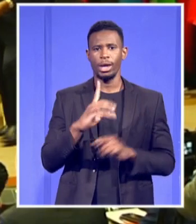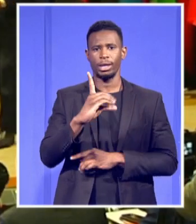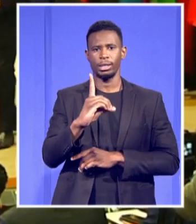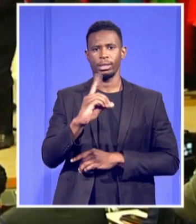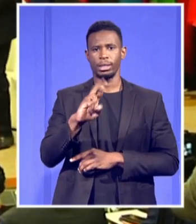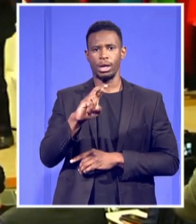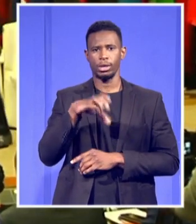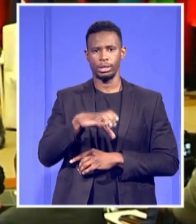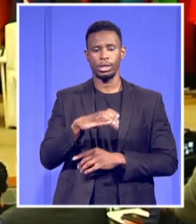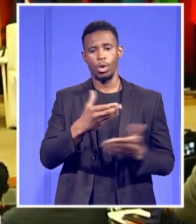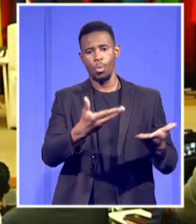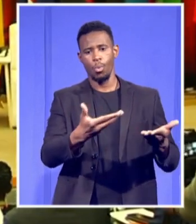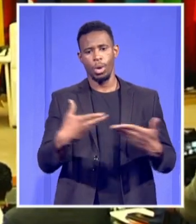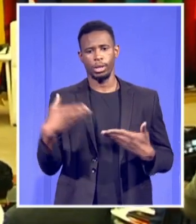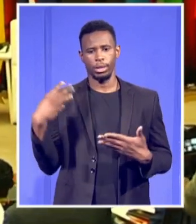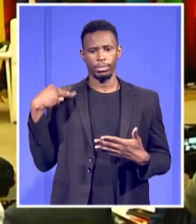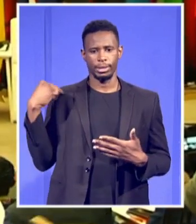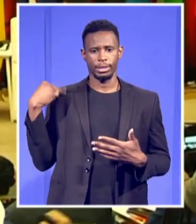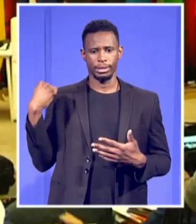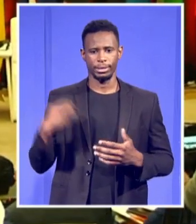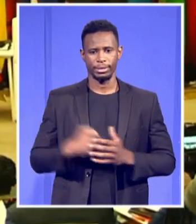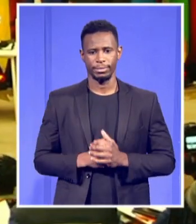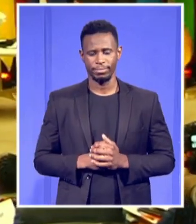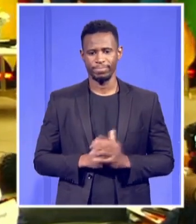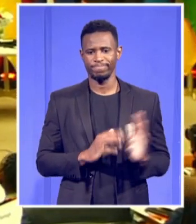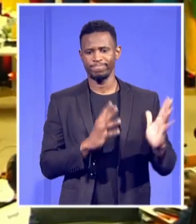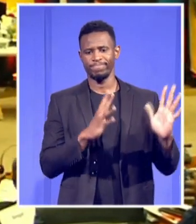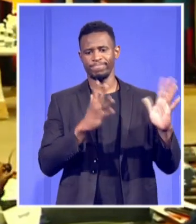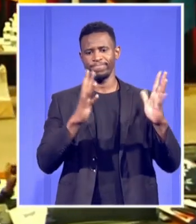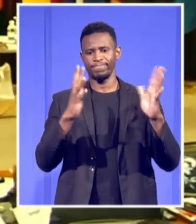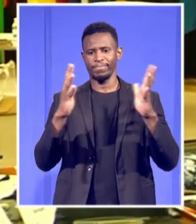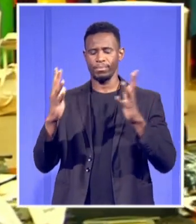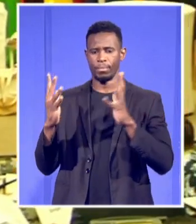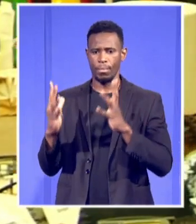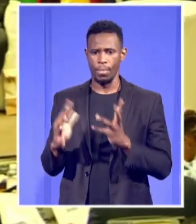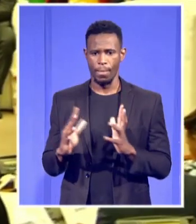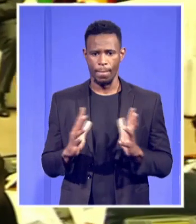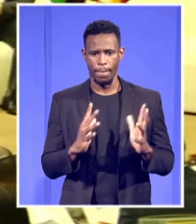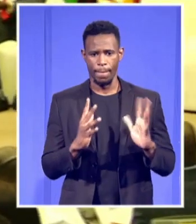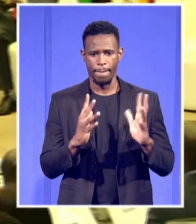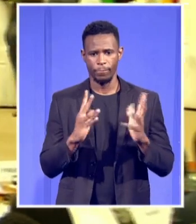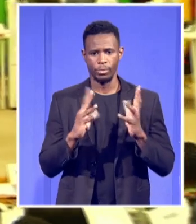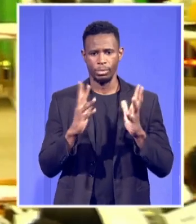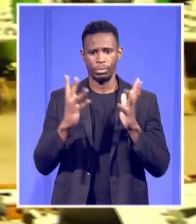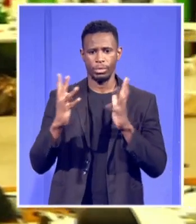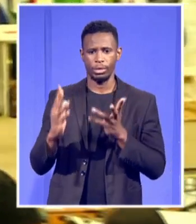Welcome, Minister.